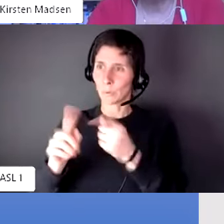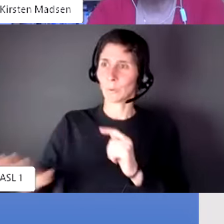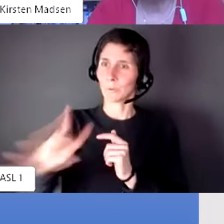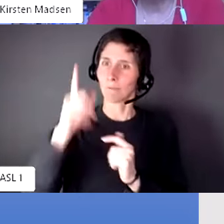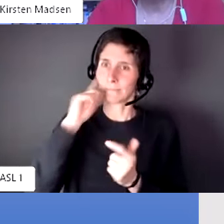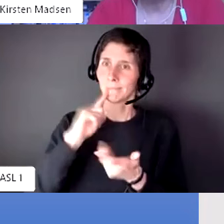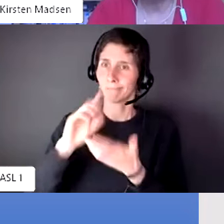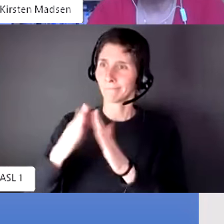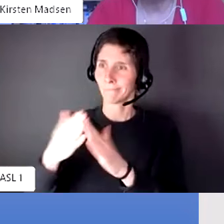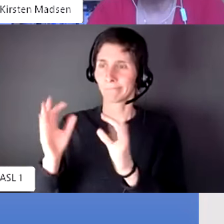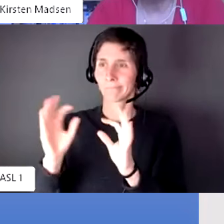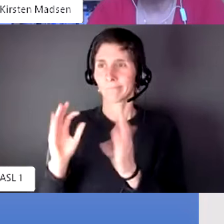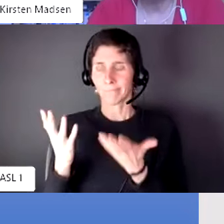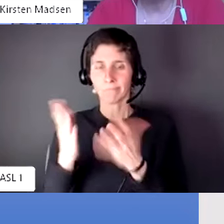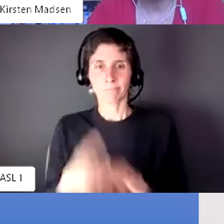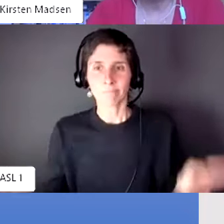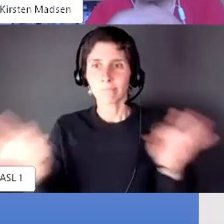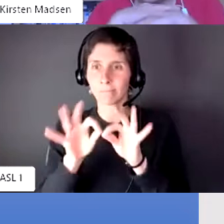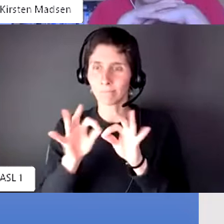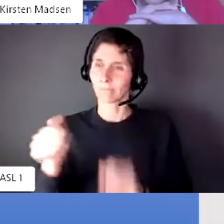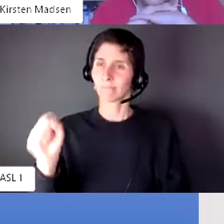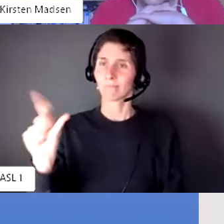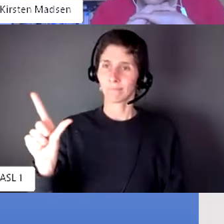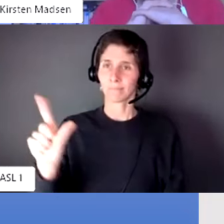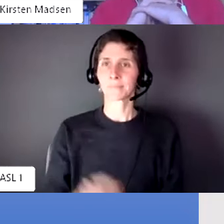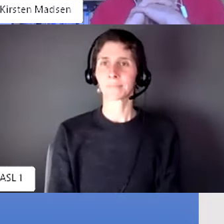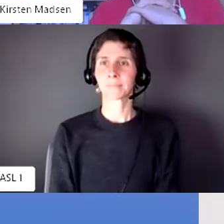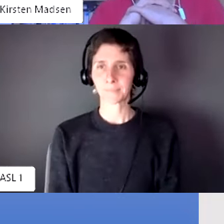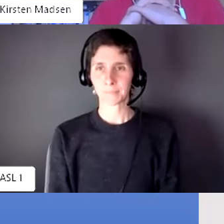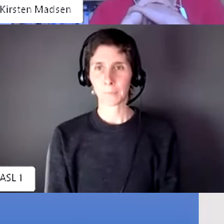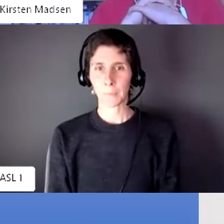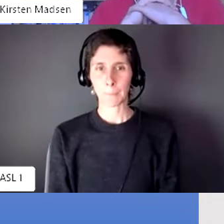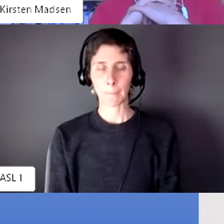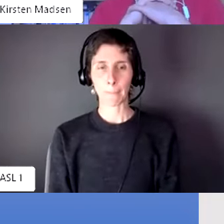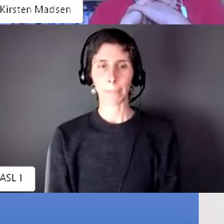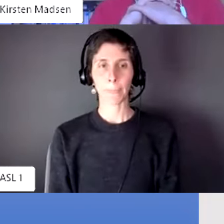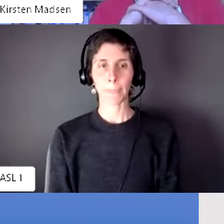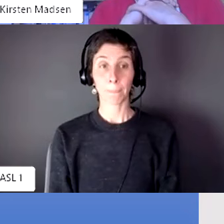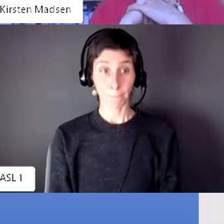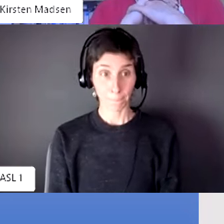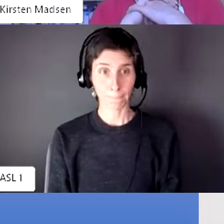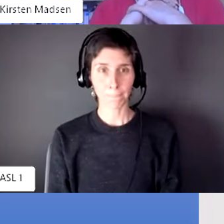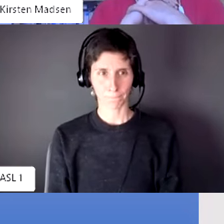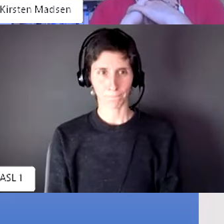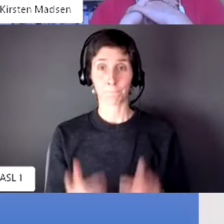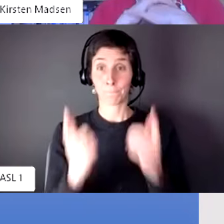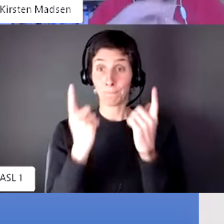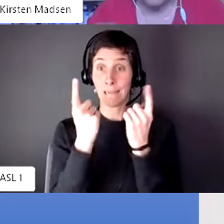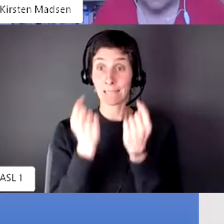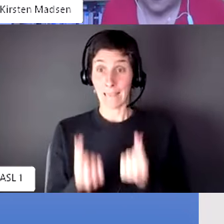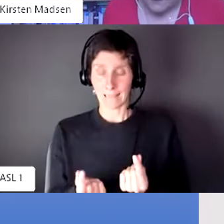So yeah, so where else? So the tasks